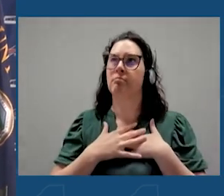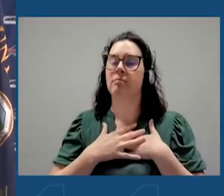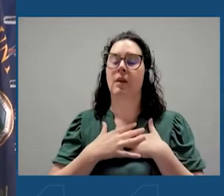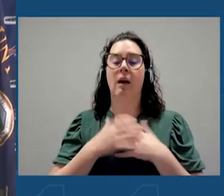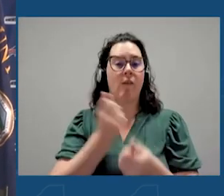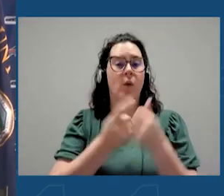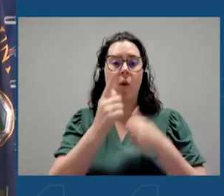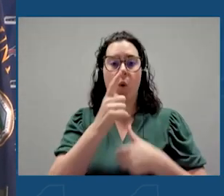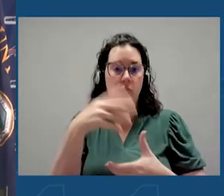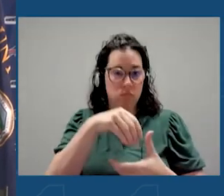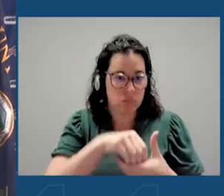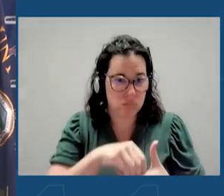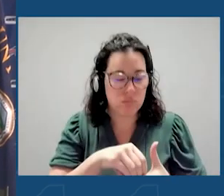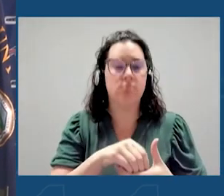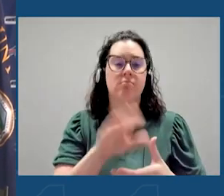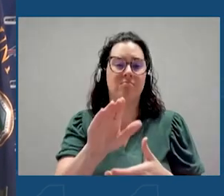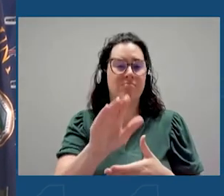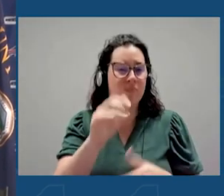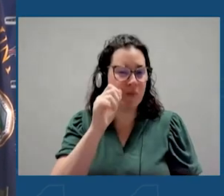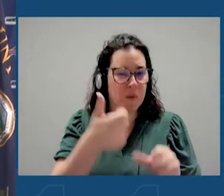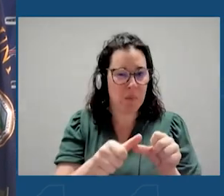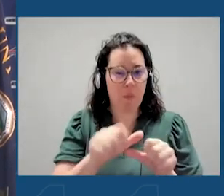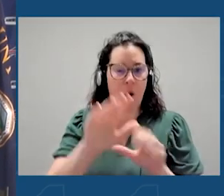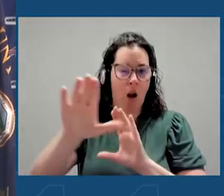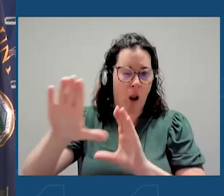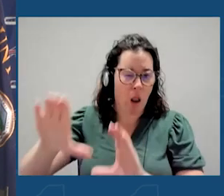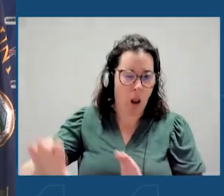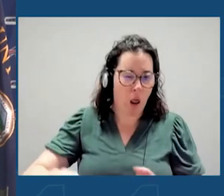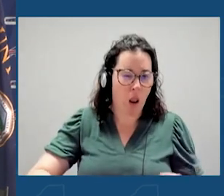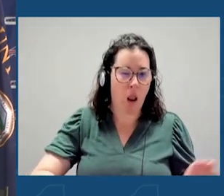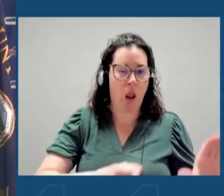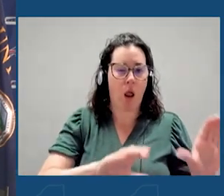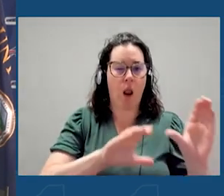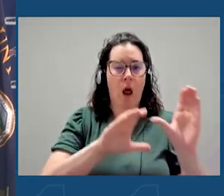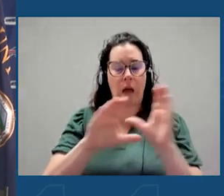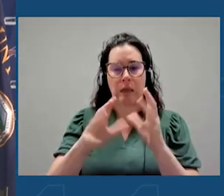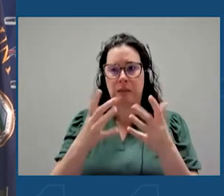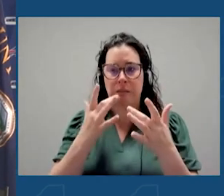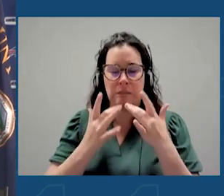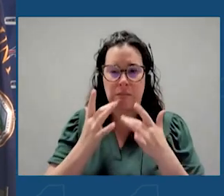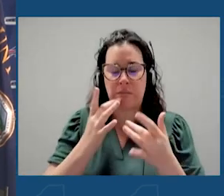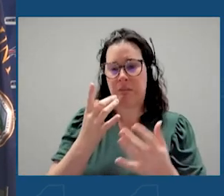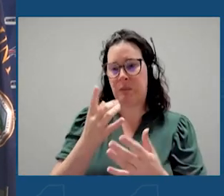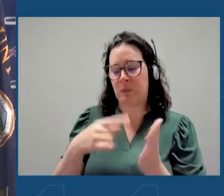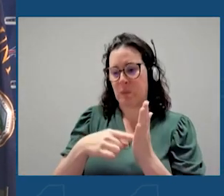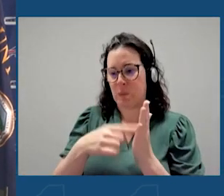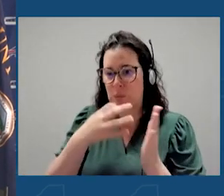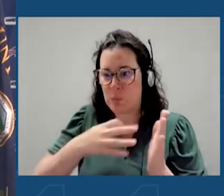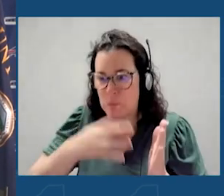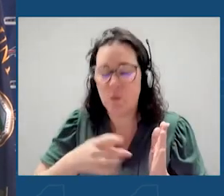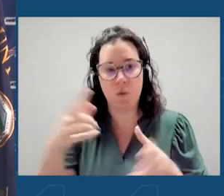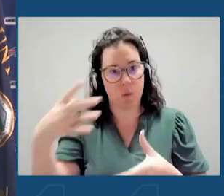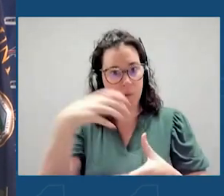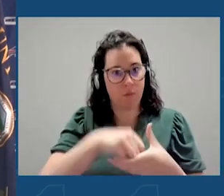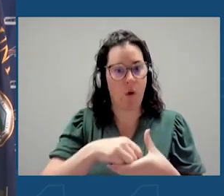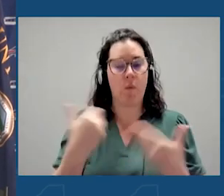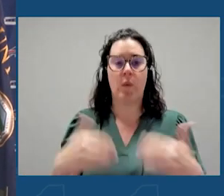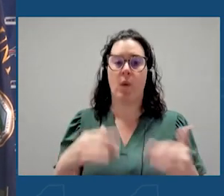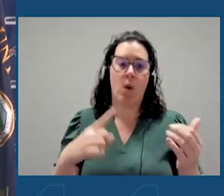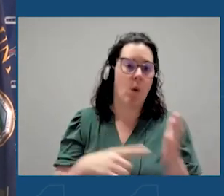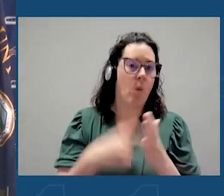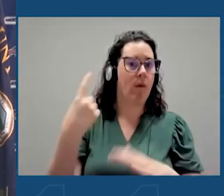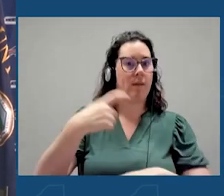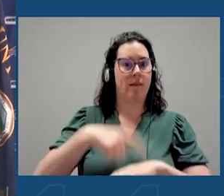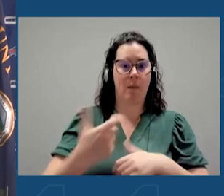to remember during those late nights and tight deadlines that you are involved in something that's a